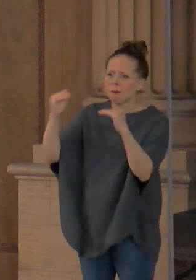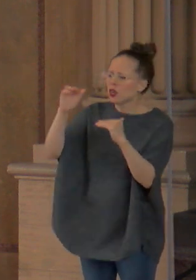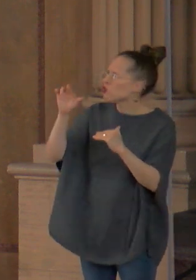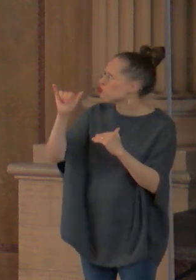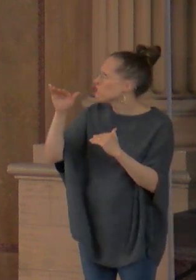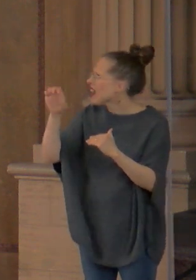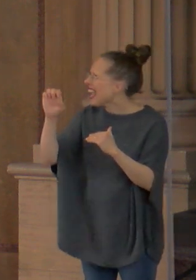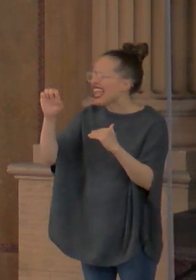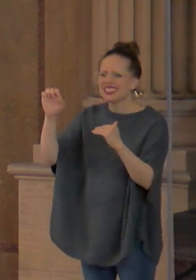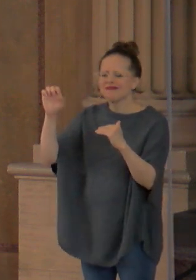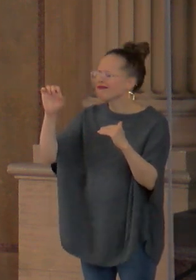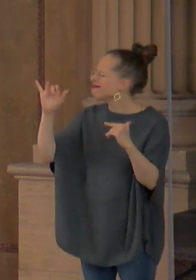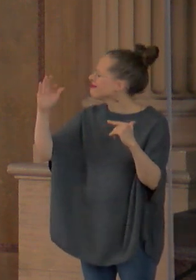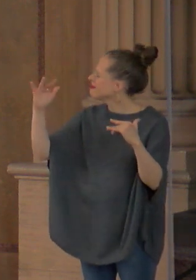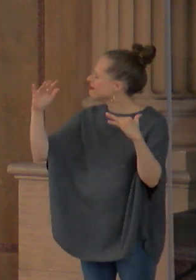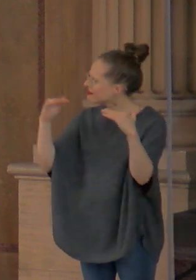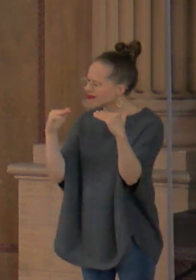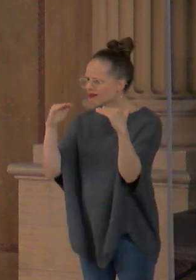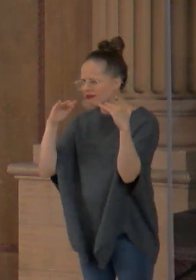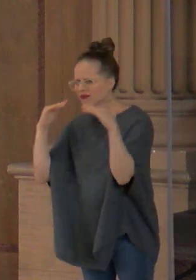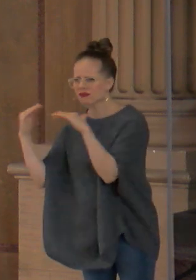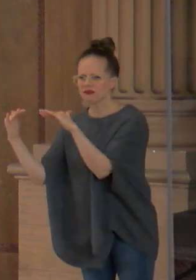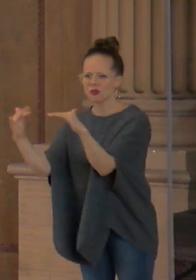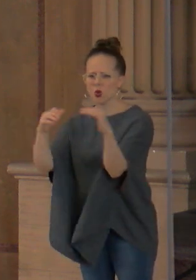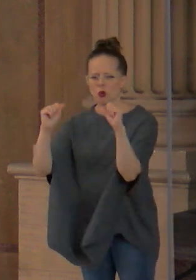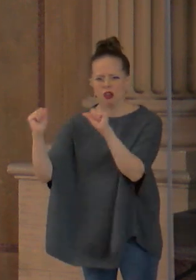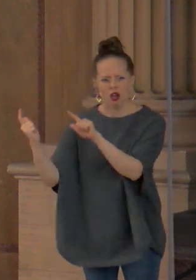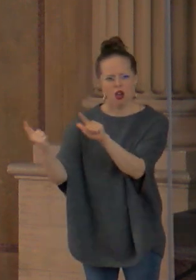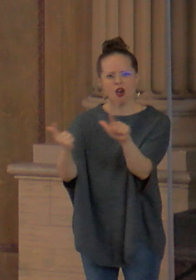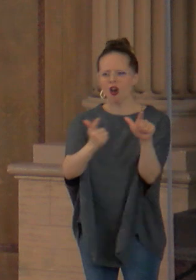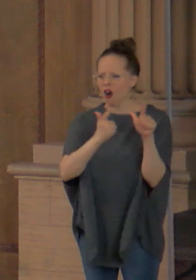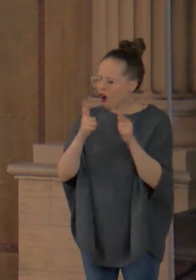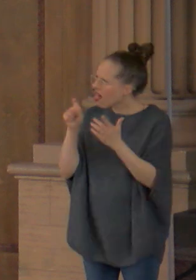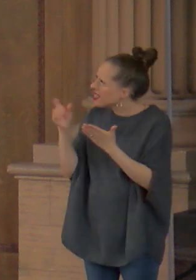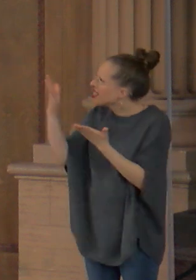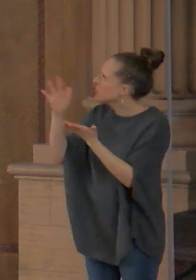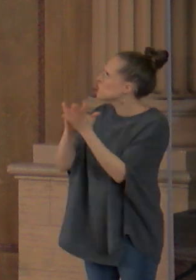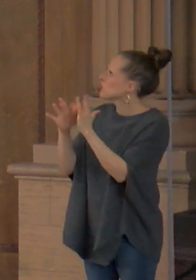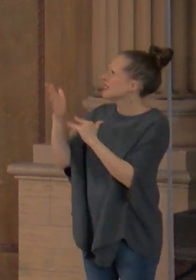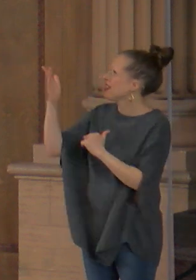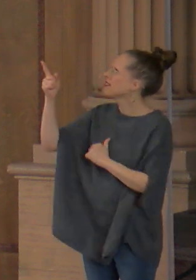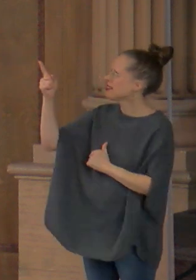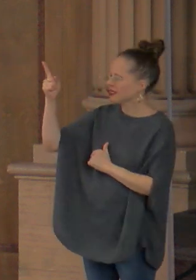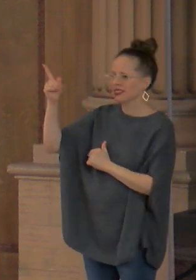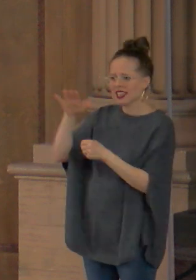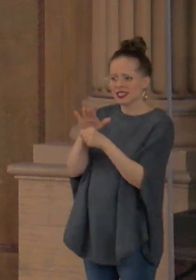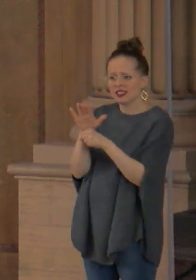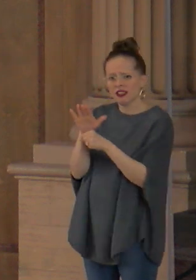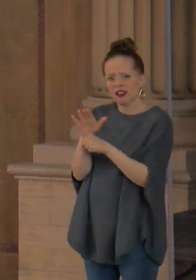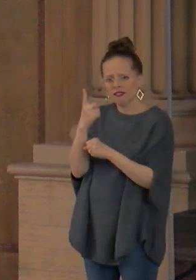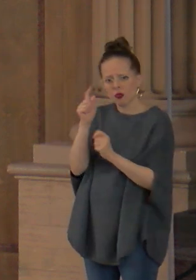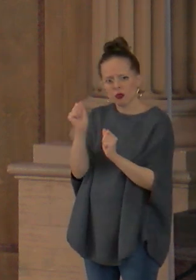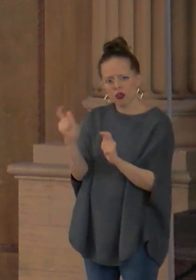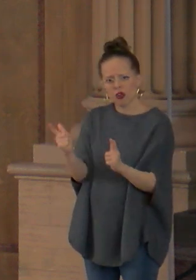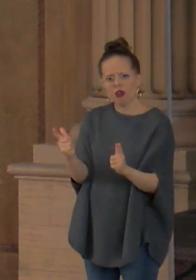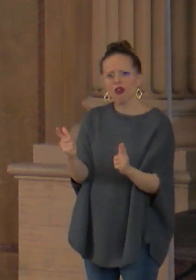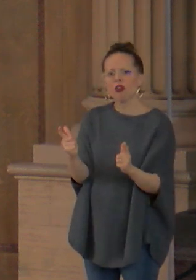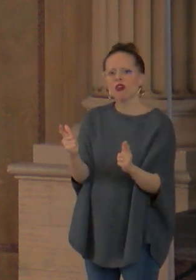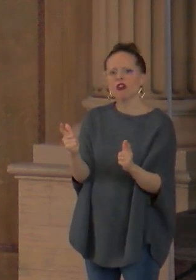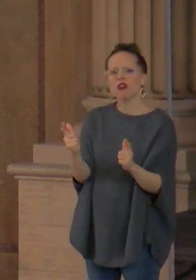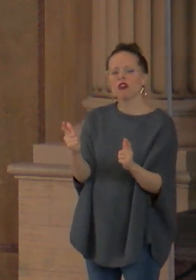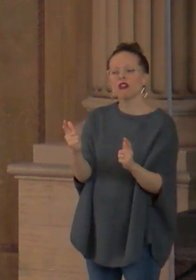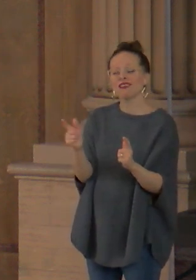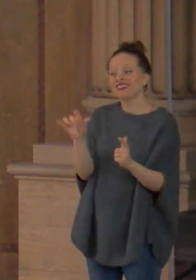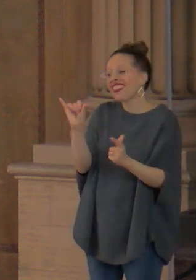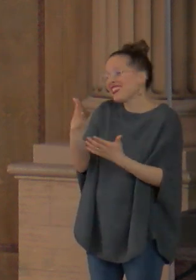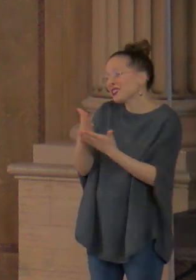levels us all and tells us that we all need Jesus and that there's more than enough Jesus for all of us. And so that's part of what